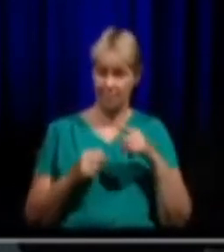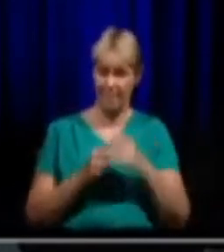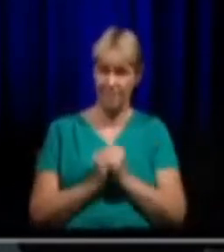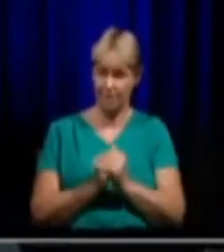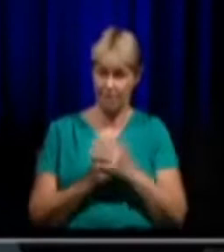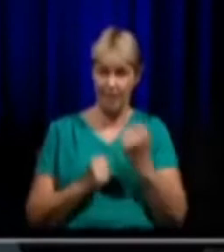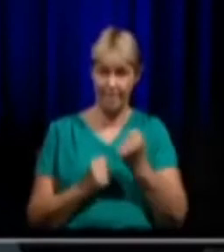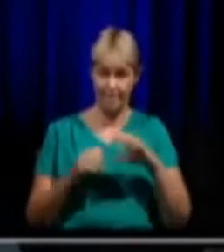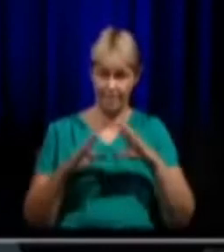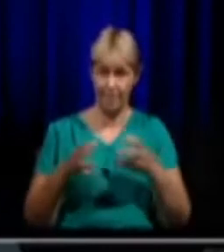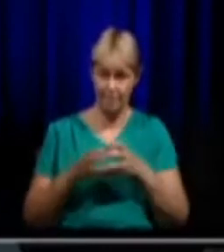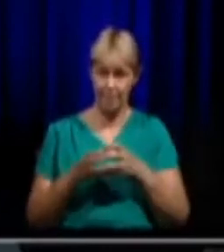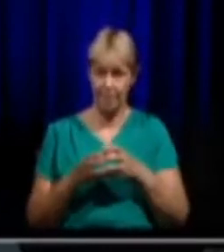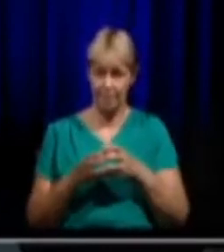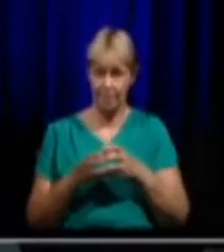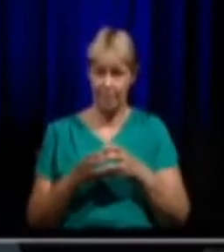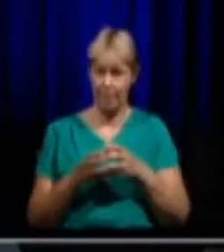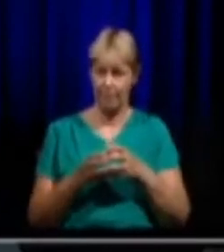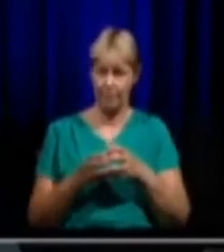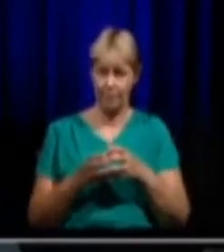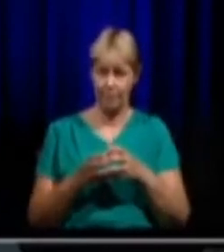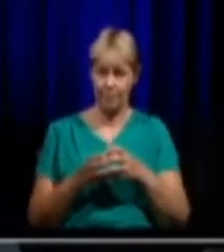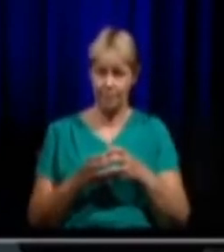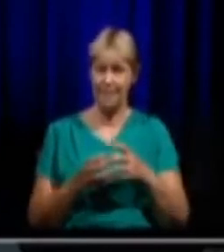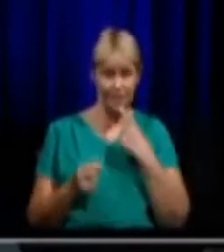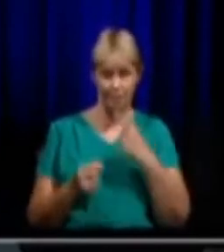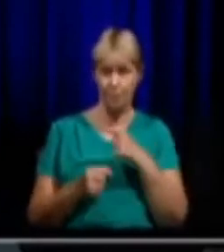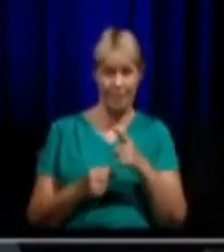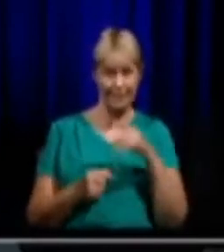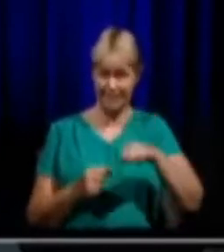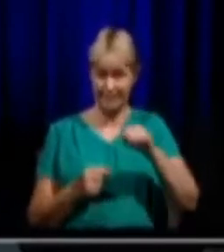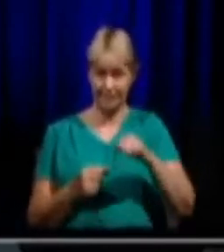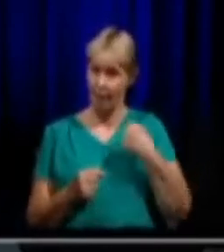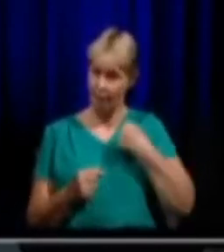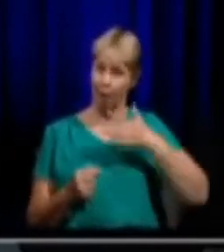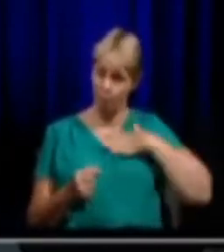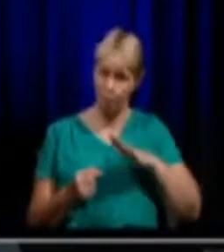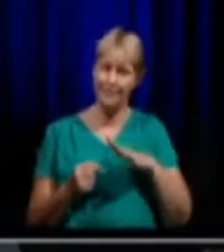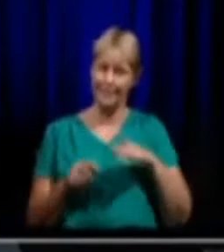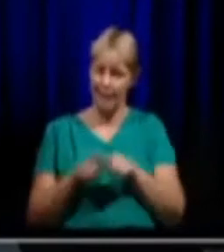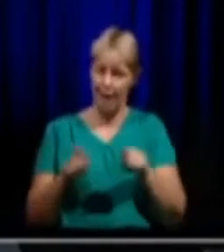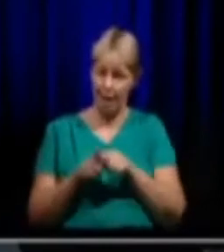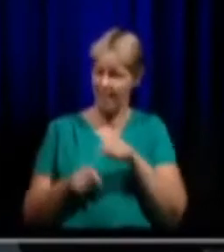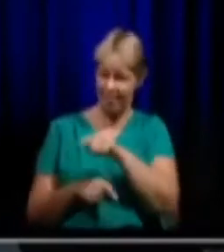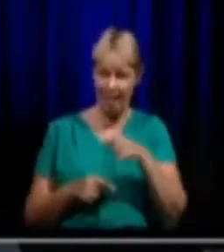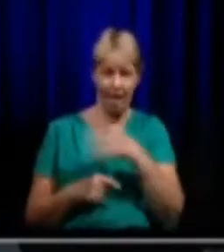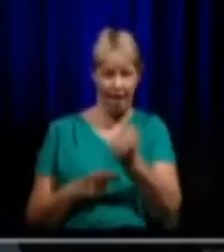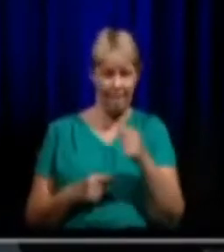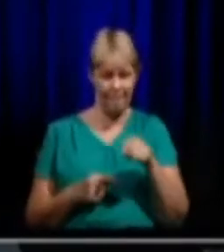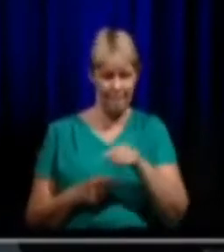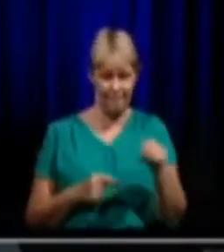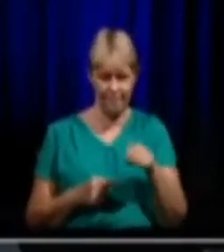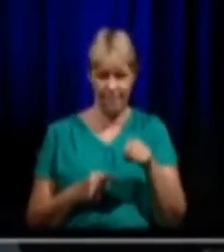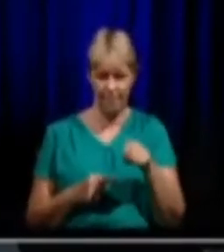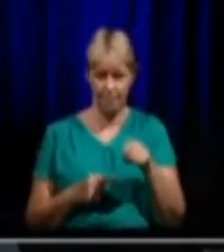course we're going to kind of drift into that and go, yep, yep, that's great, I want that too. I want to be able to spend time with you in those environments. So we spend